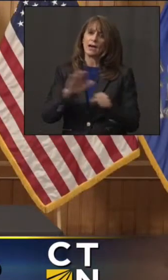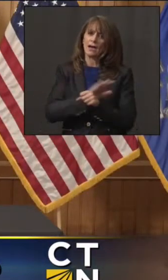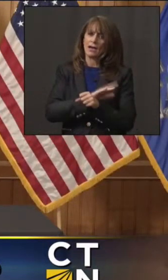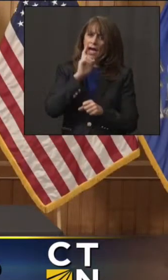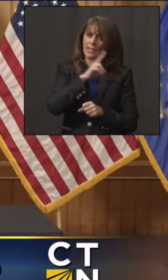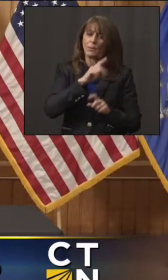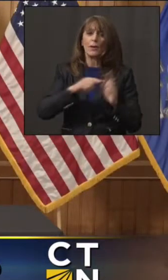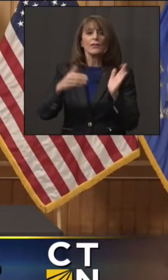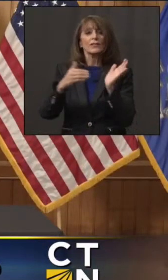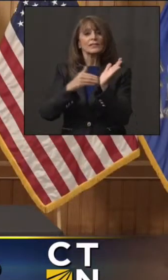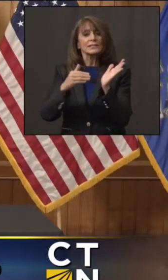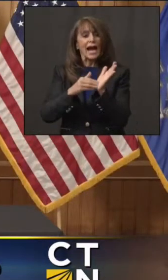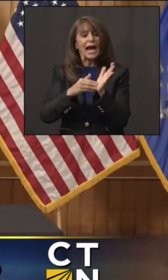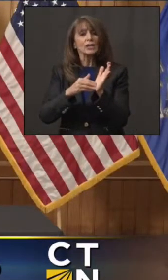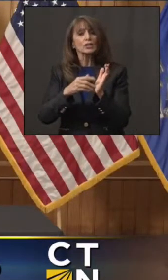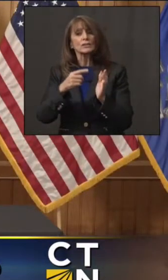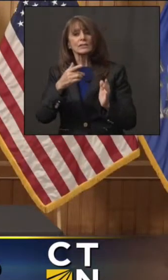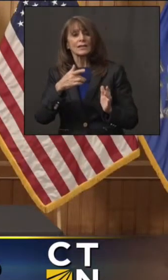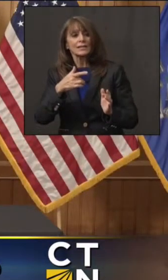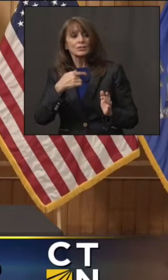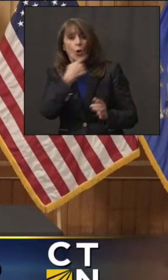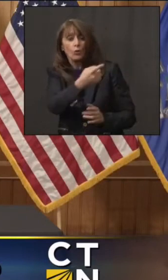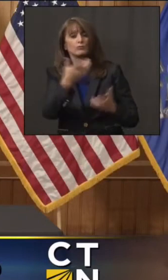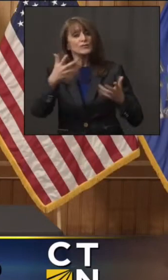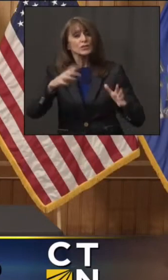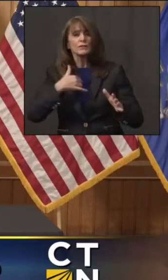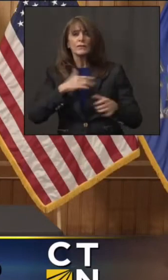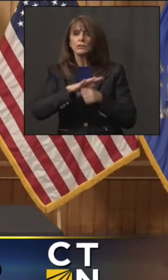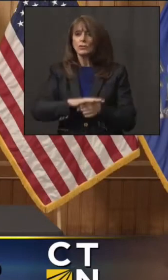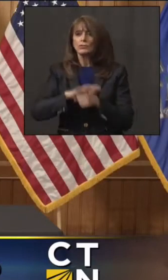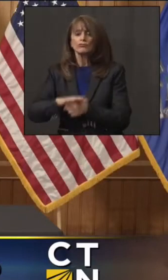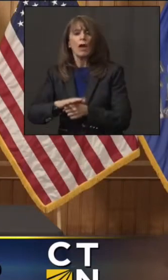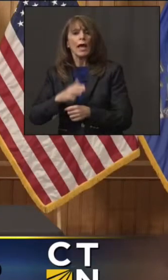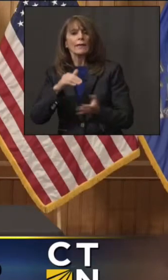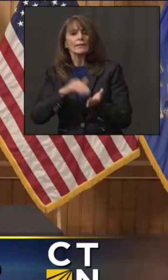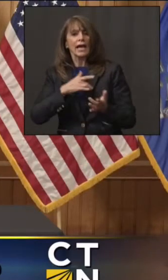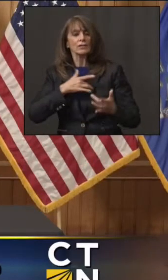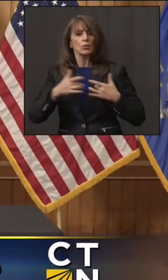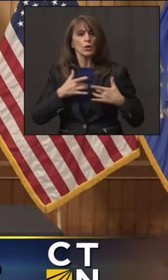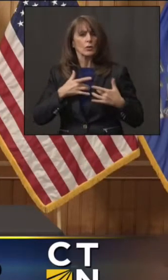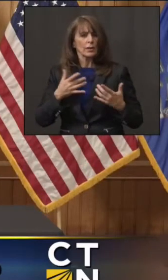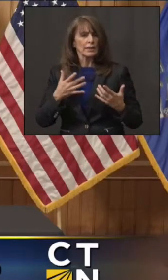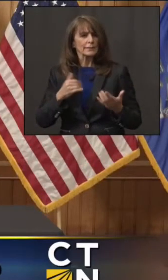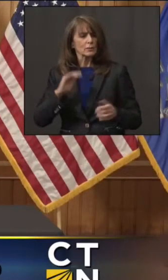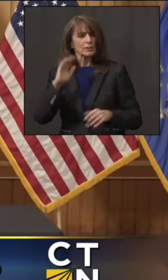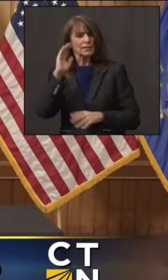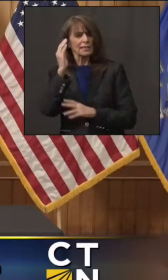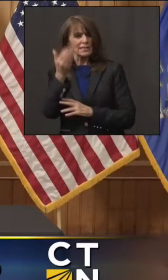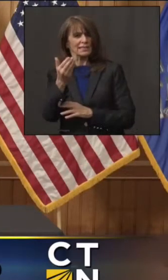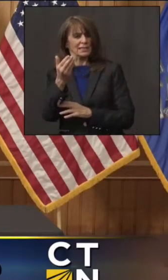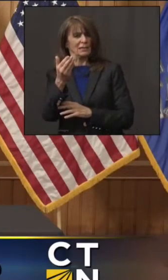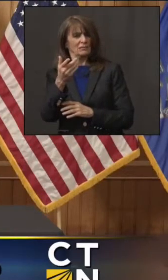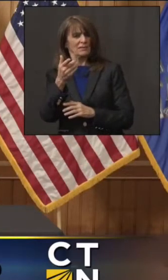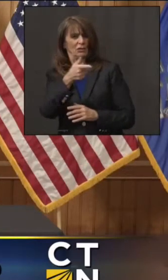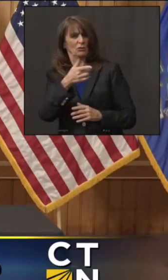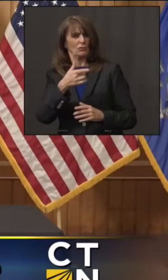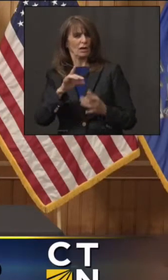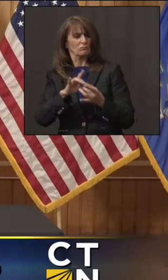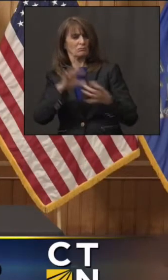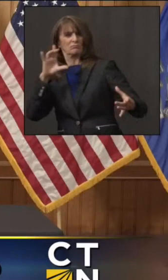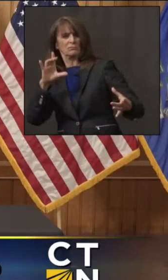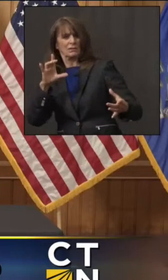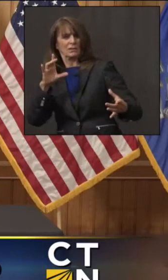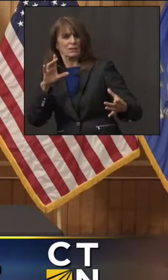you that their staffing is strained, their capacity is strained, and they're worried. So I guess it just seems like a disconnect there. Like what more